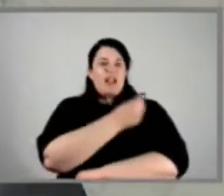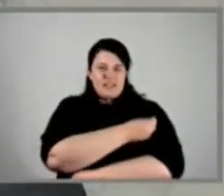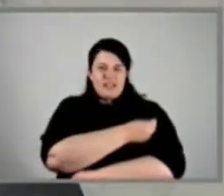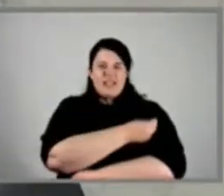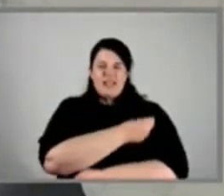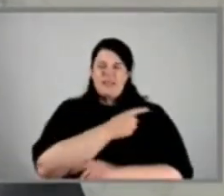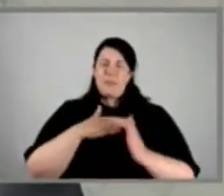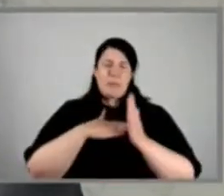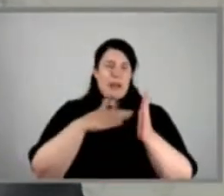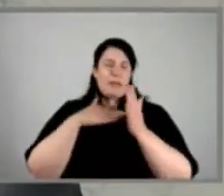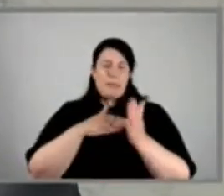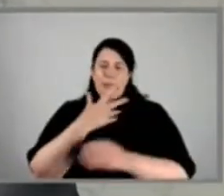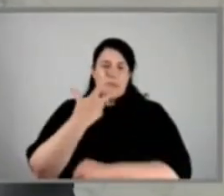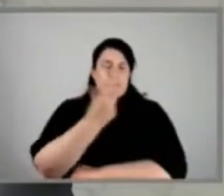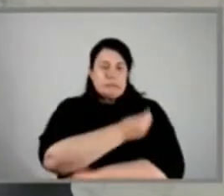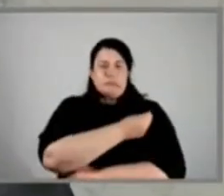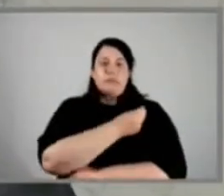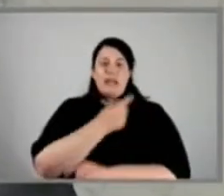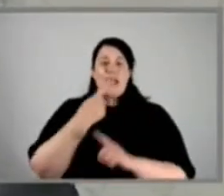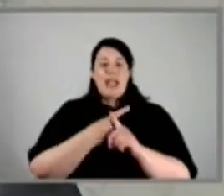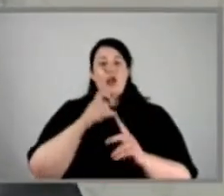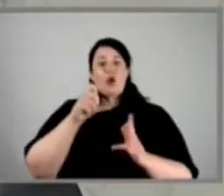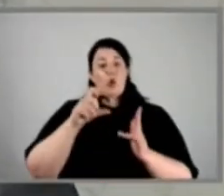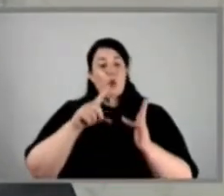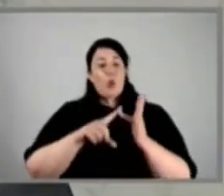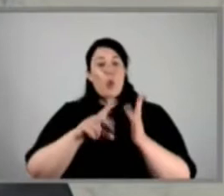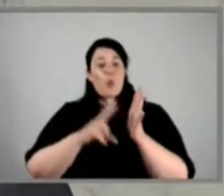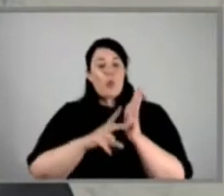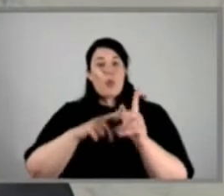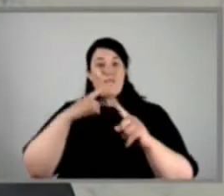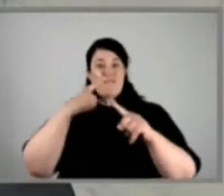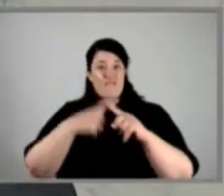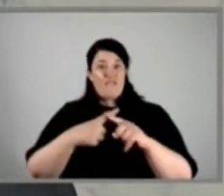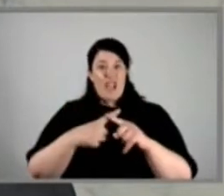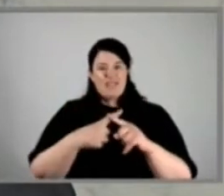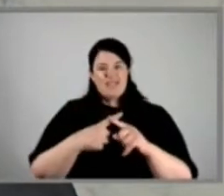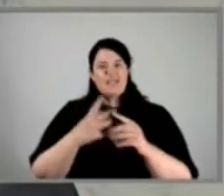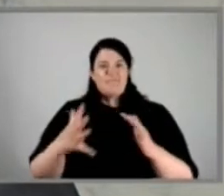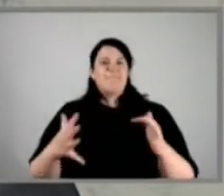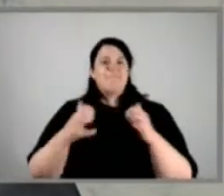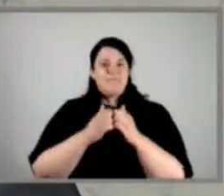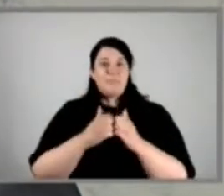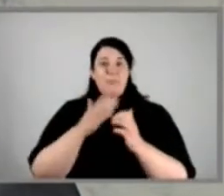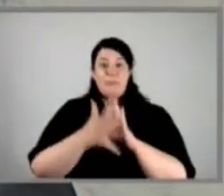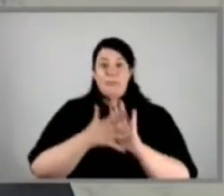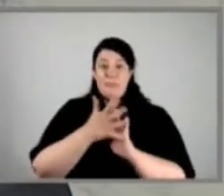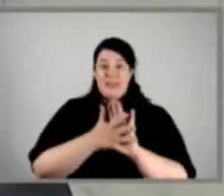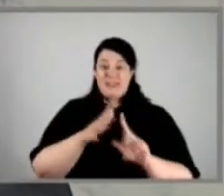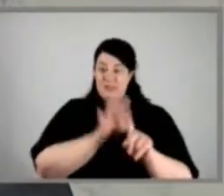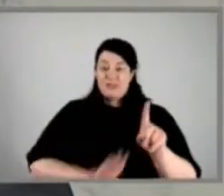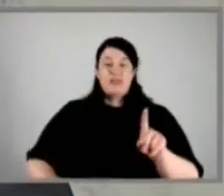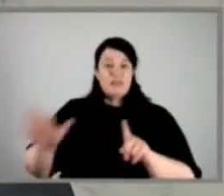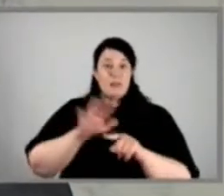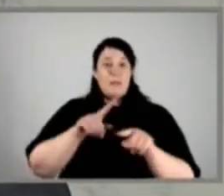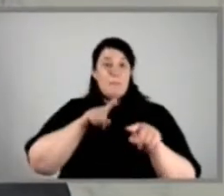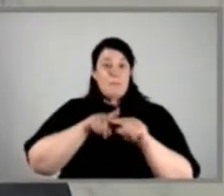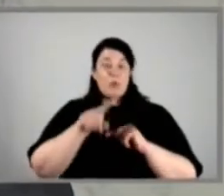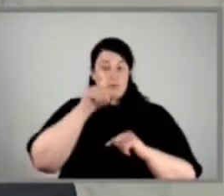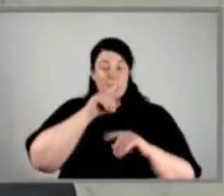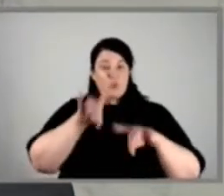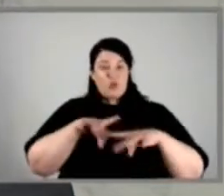our signing up to the COVAX initiative, which would guarantee 50% of our population will be covered through that process. So we